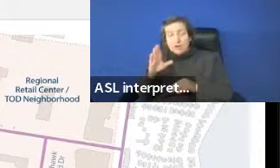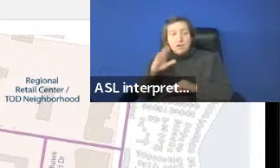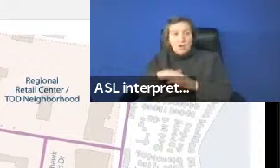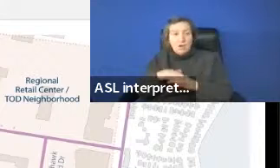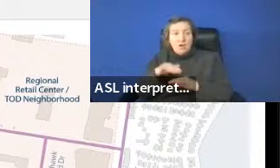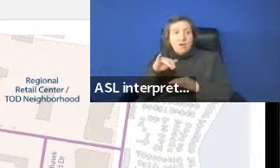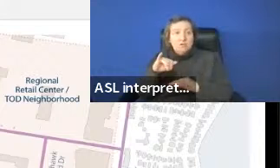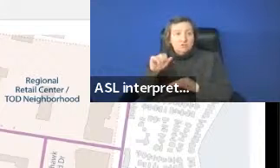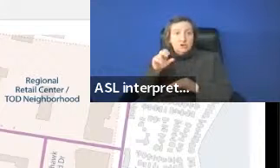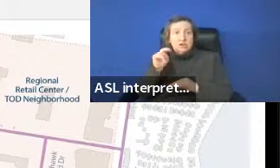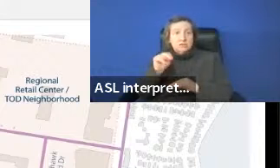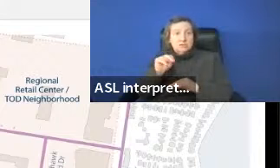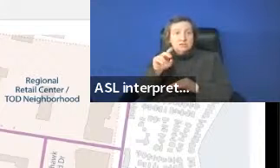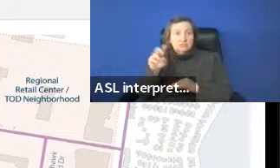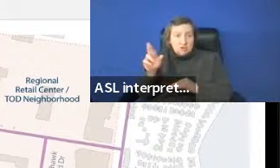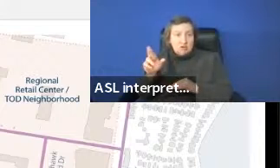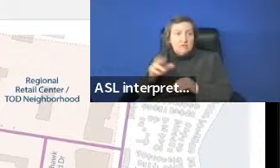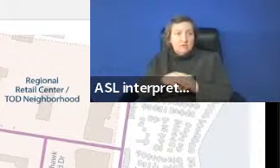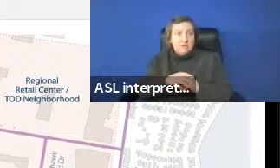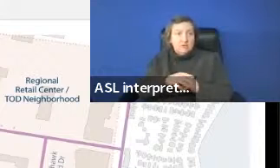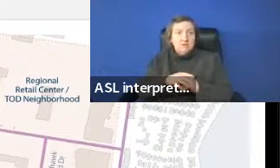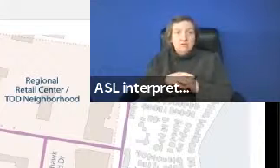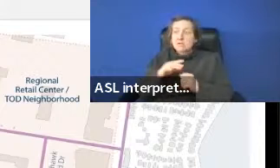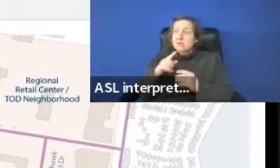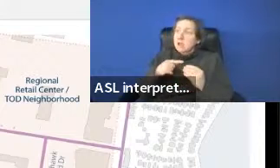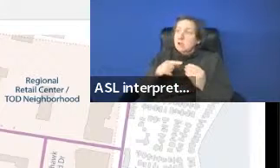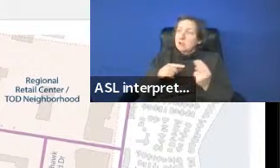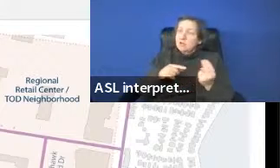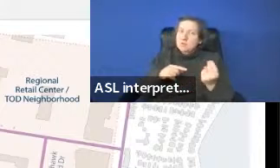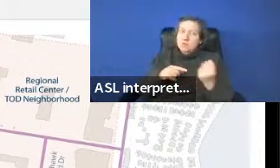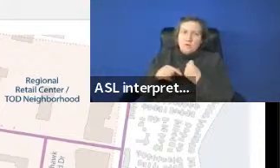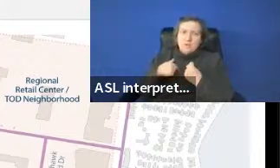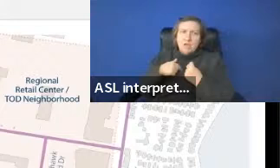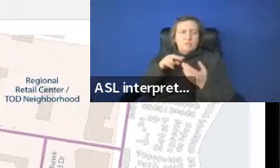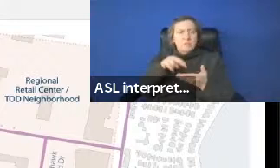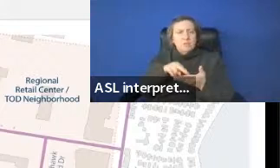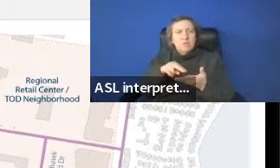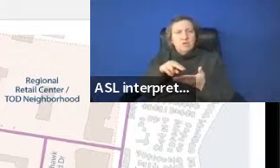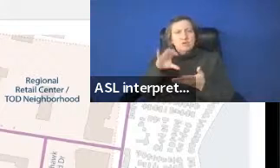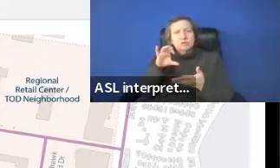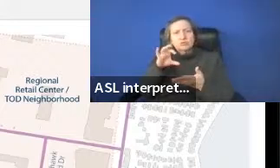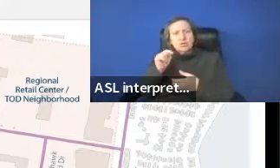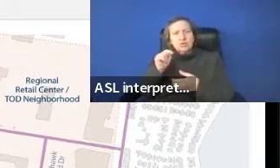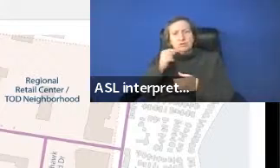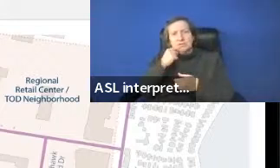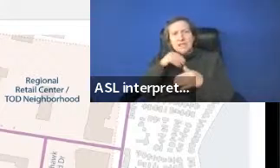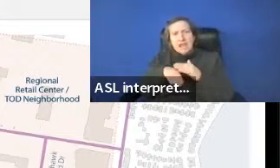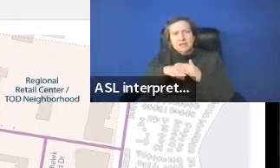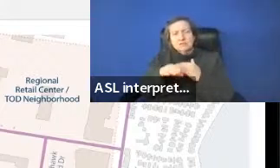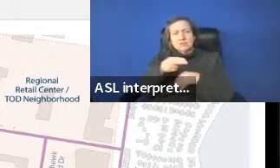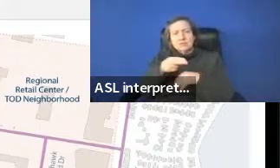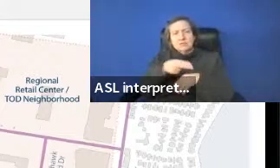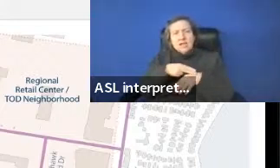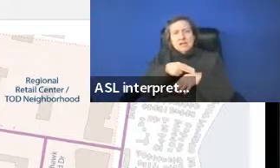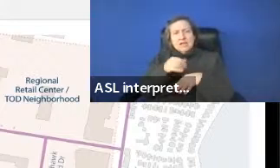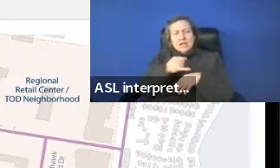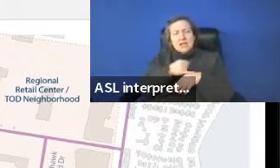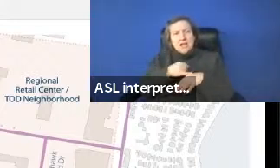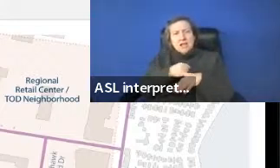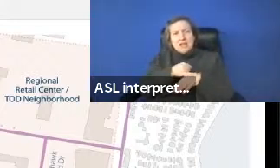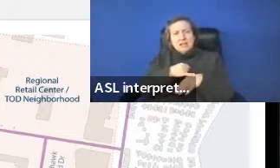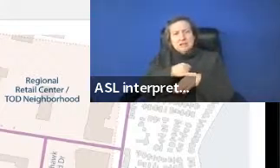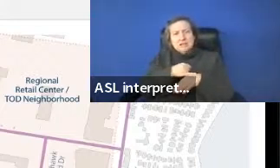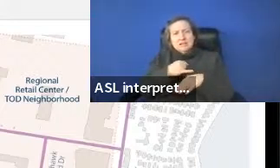Jansen Drive. What about going north? I'm looking at the chart. It says access to Hayden Island, and